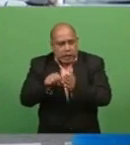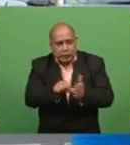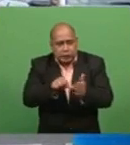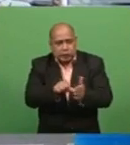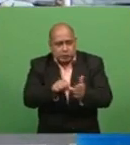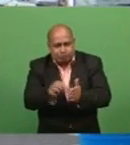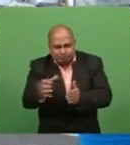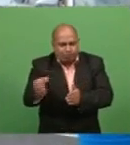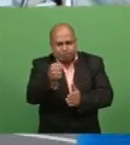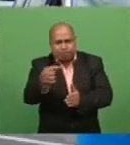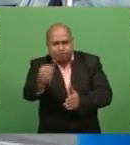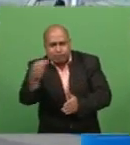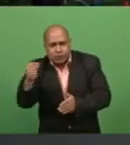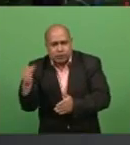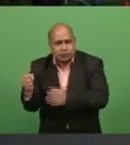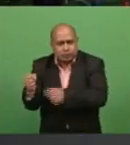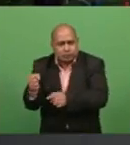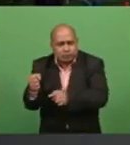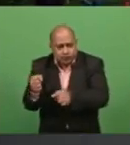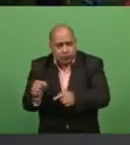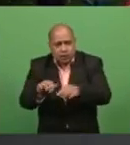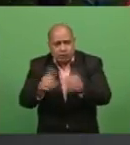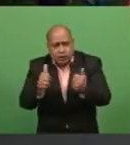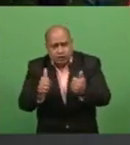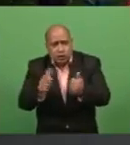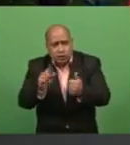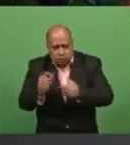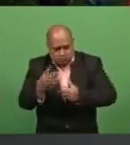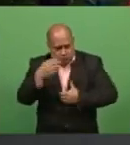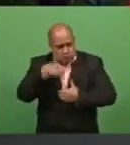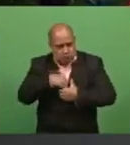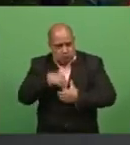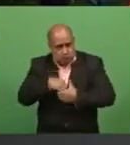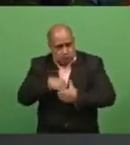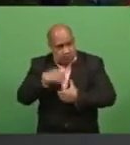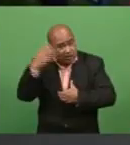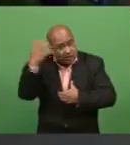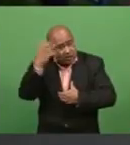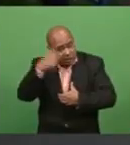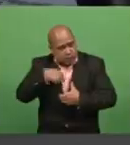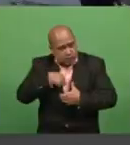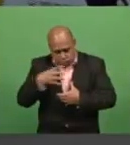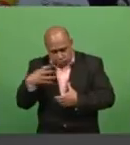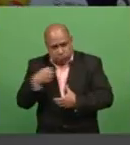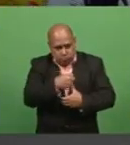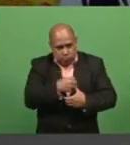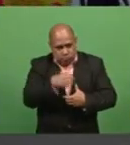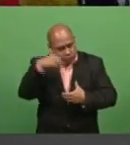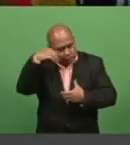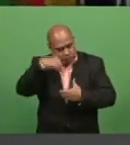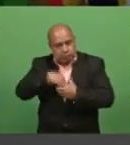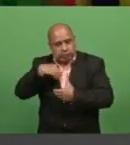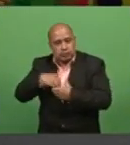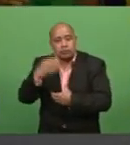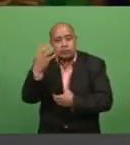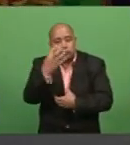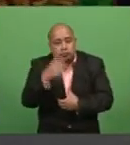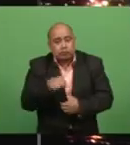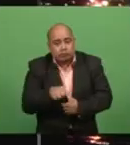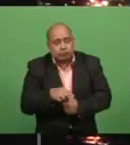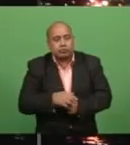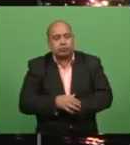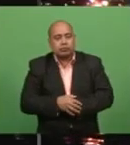up to 20 days. All these add to just how dangerous the coronavirus is. Edwin Nund, FBC